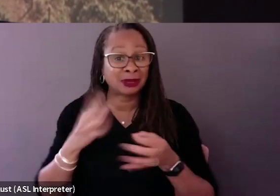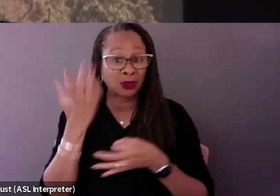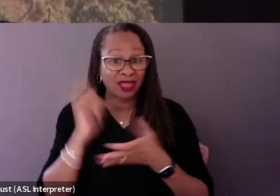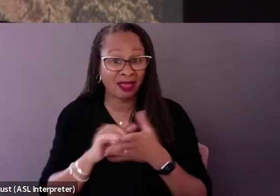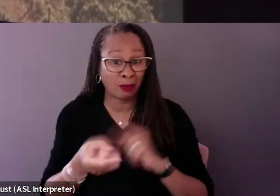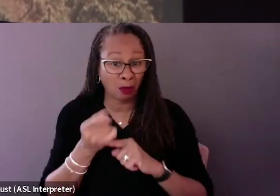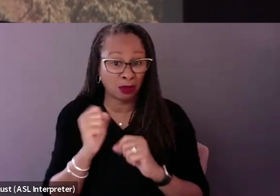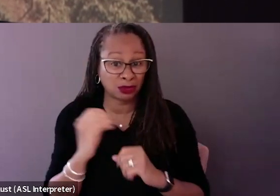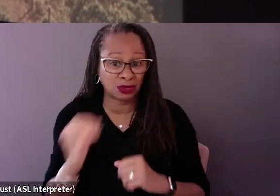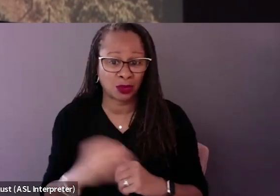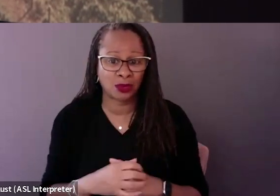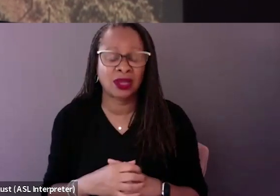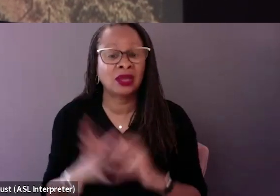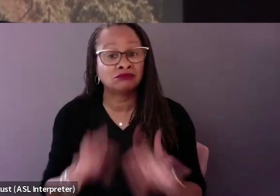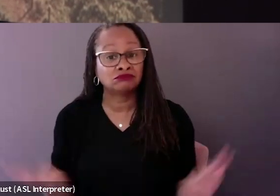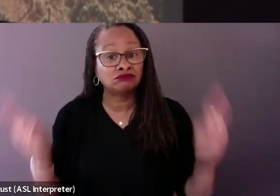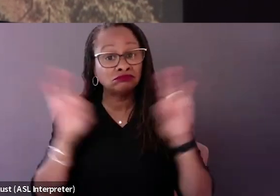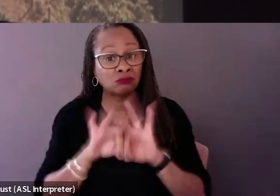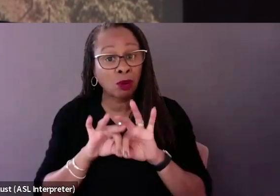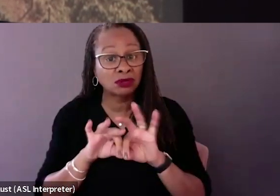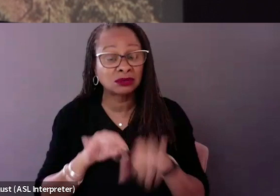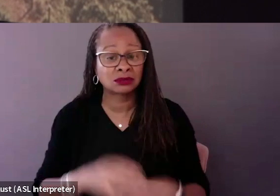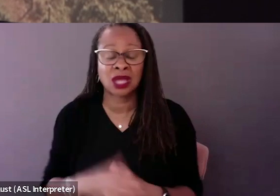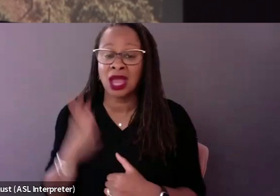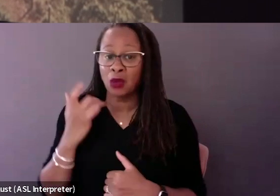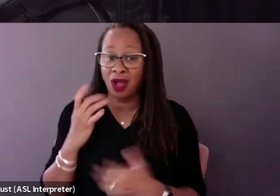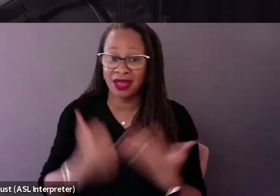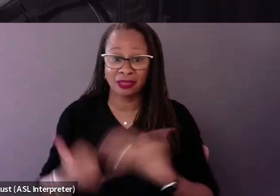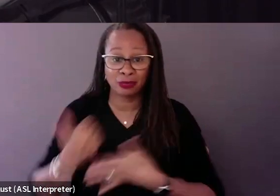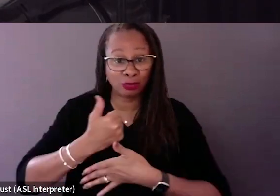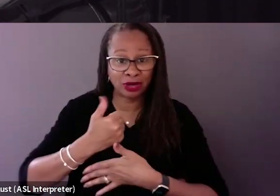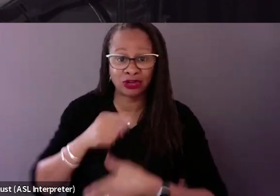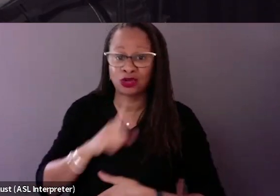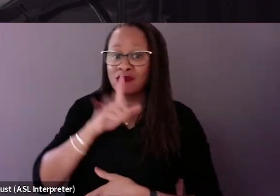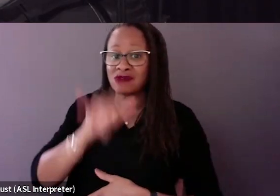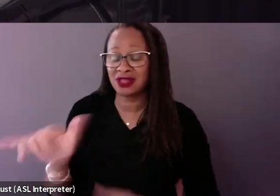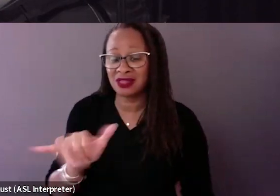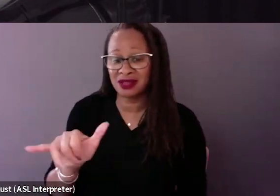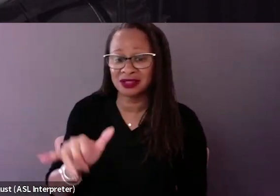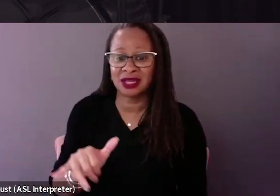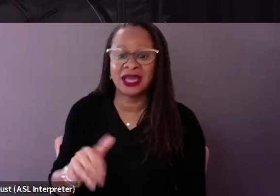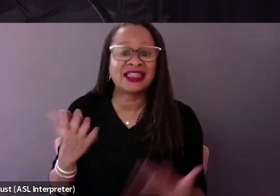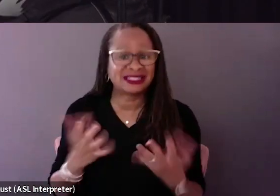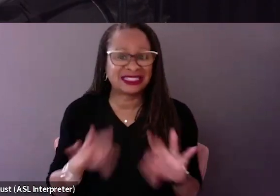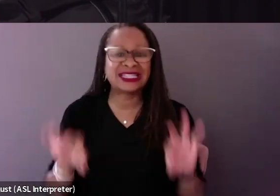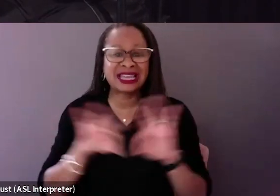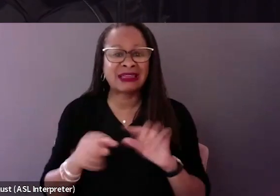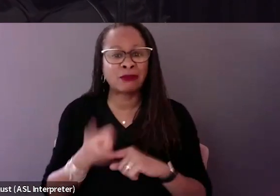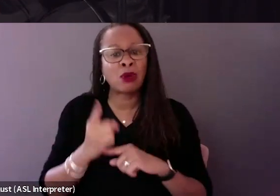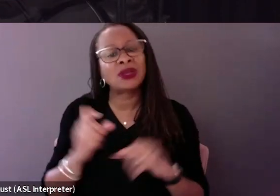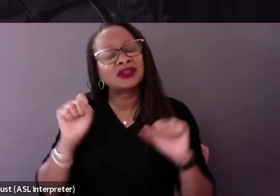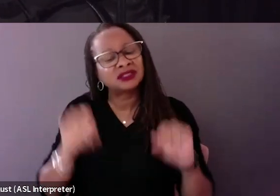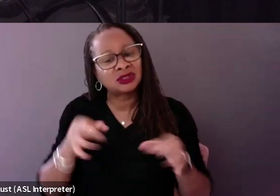so important and why at the premiere in particular you were really like, Yeah. this is a key moment. Can you